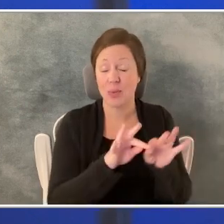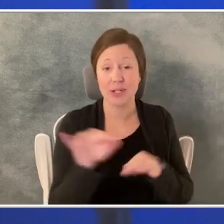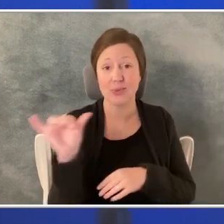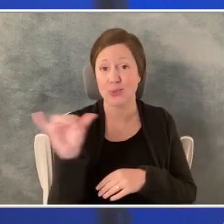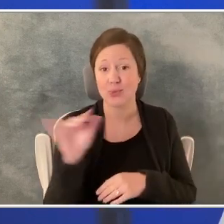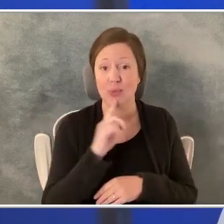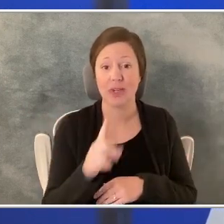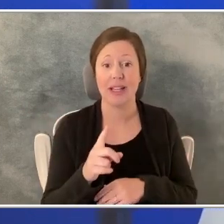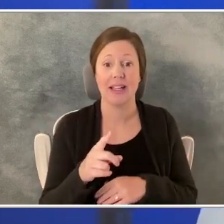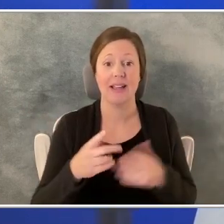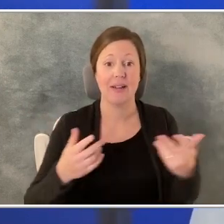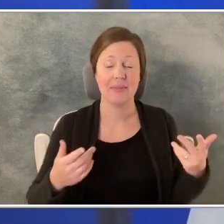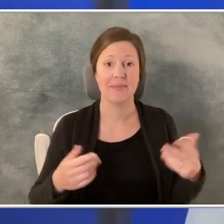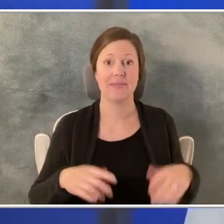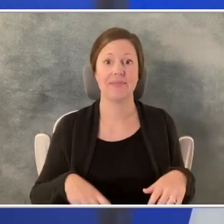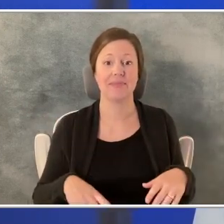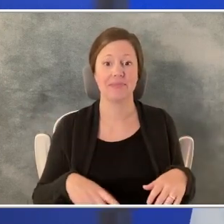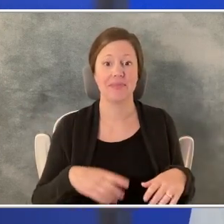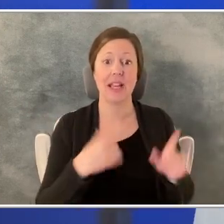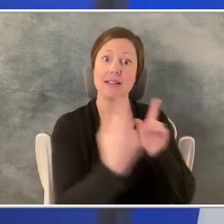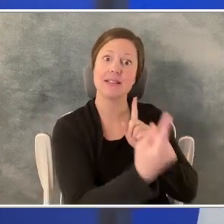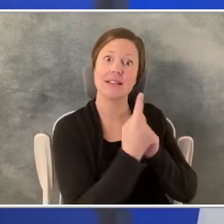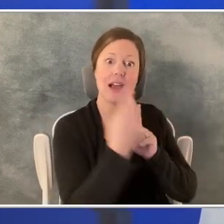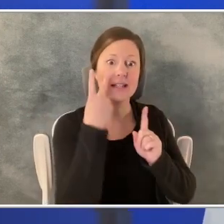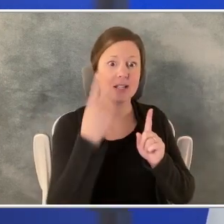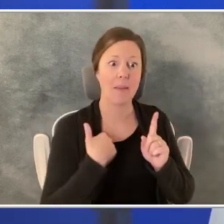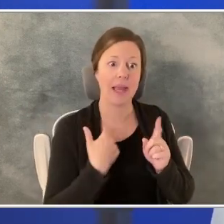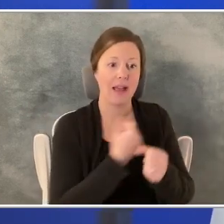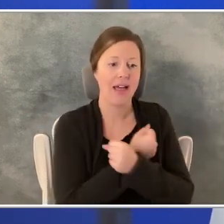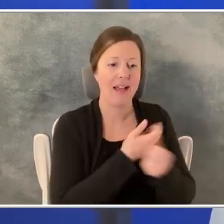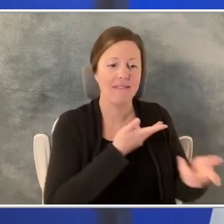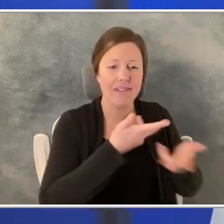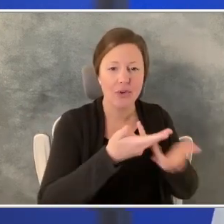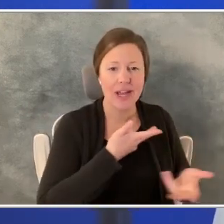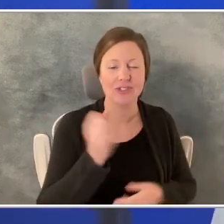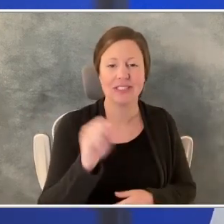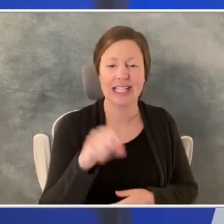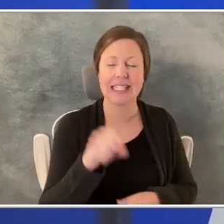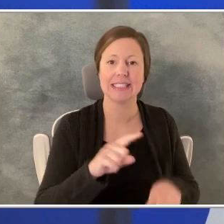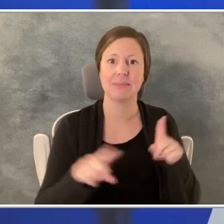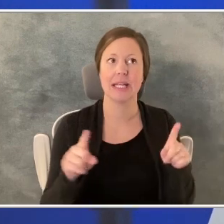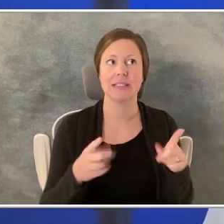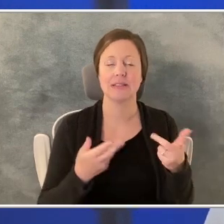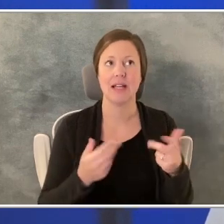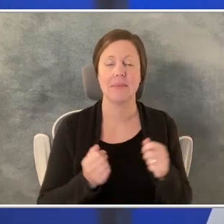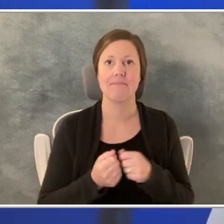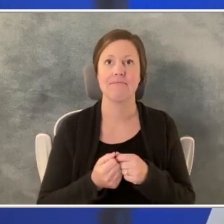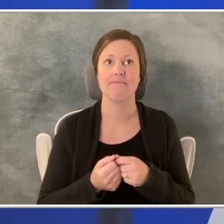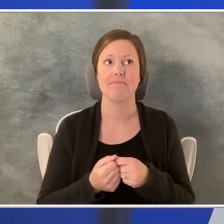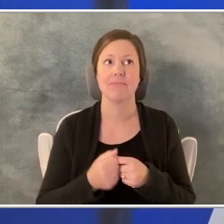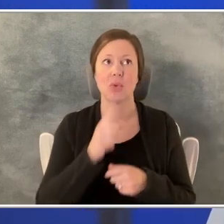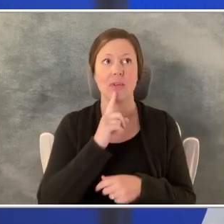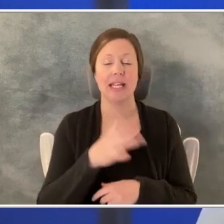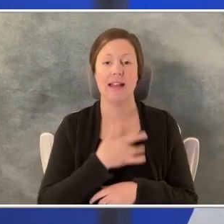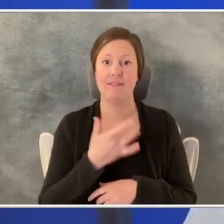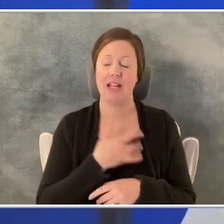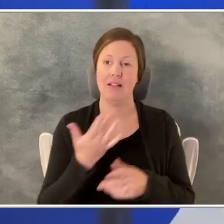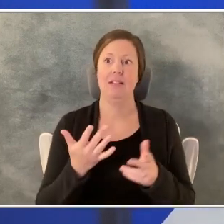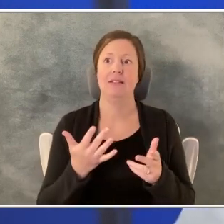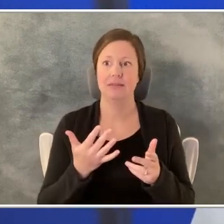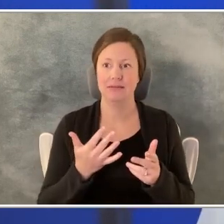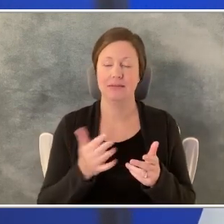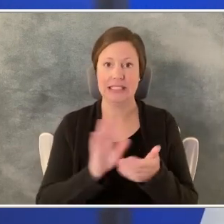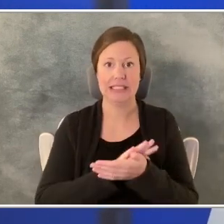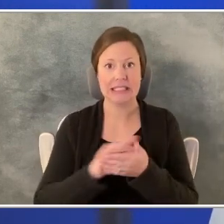right? Because he came and saw me and I love our interaction. But I do, I think it's so refreshing when somebody takes,